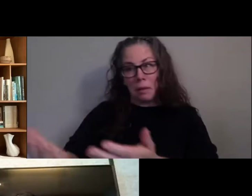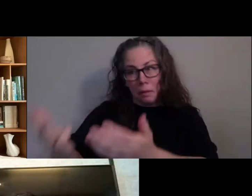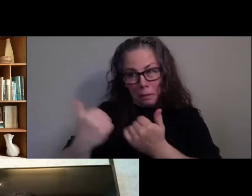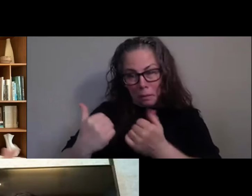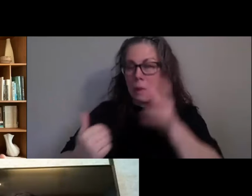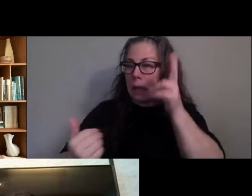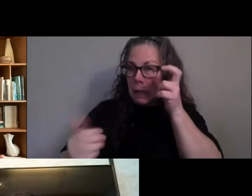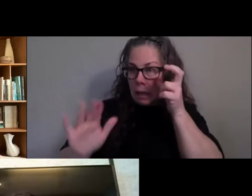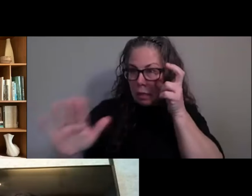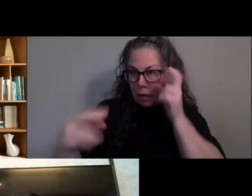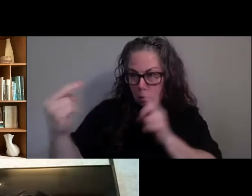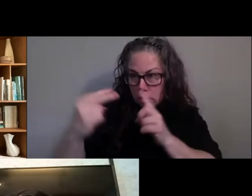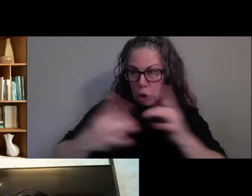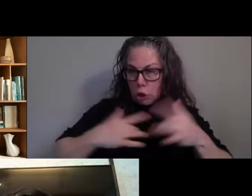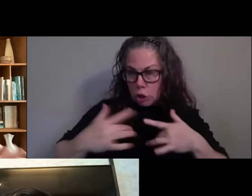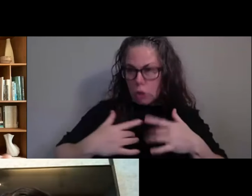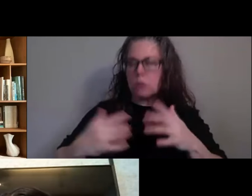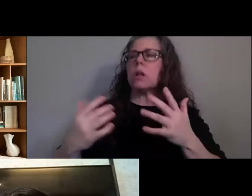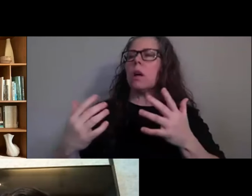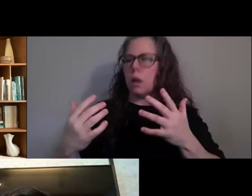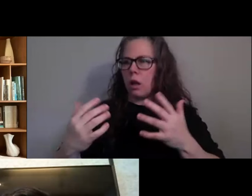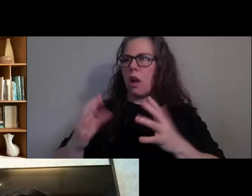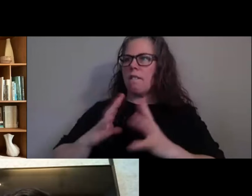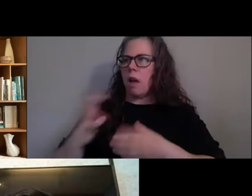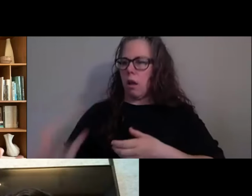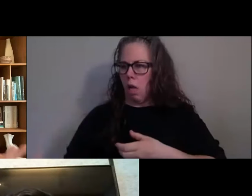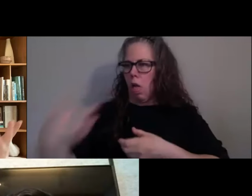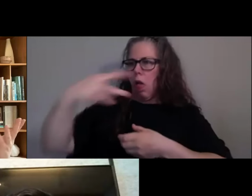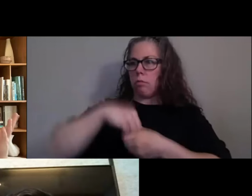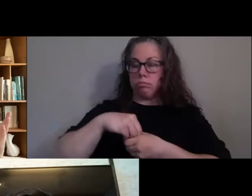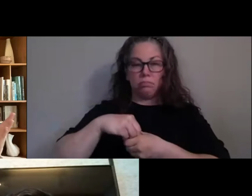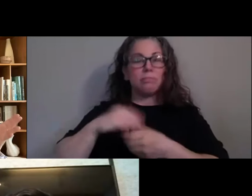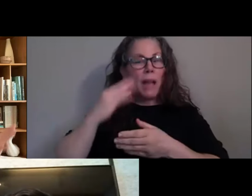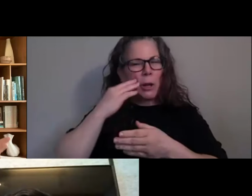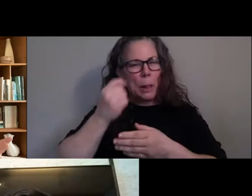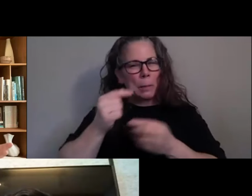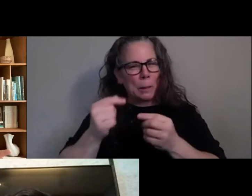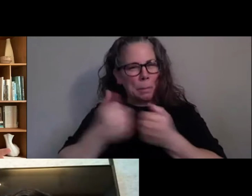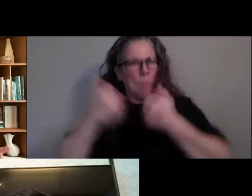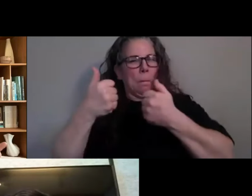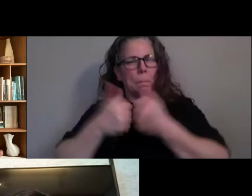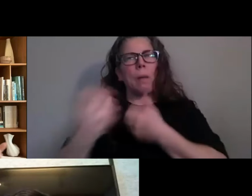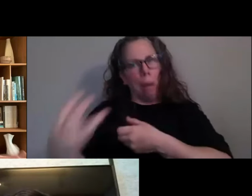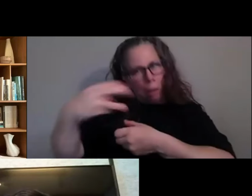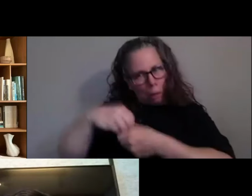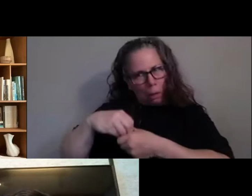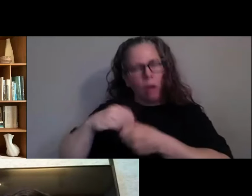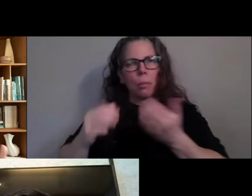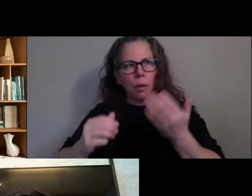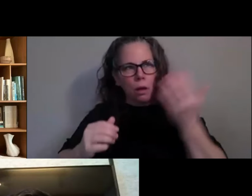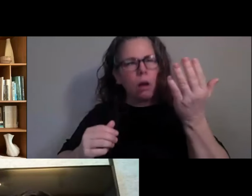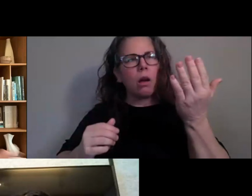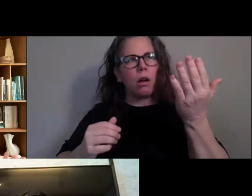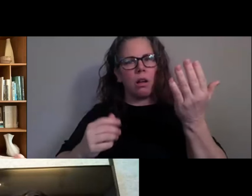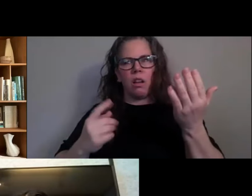their concerns, address them, then you have even a stronger presentation. And those groups that may have normally been at odds with each other,